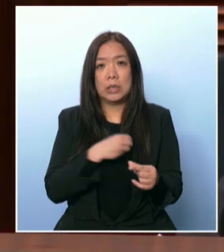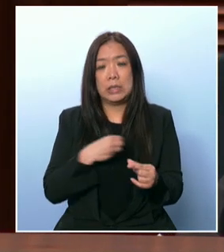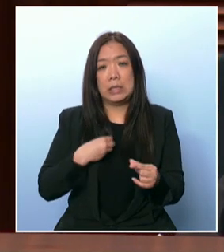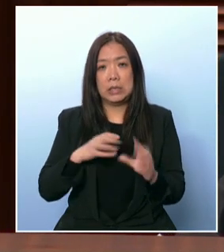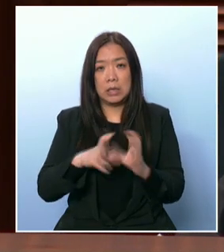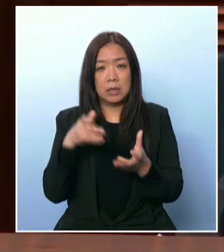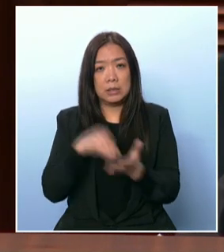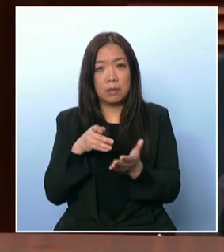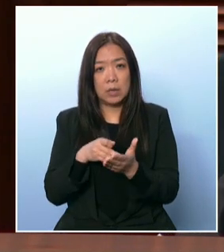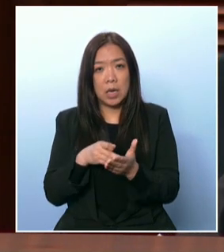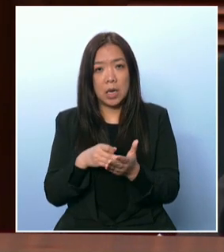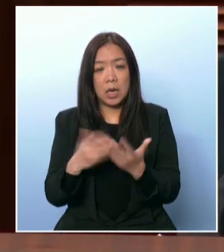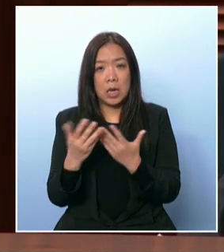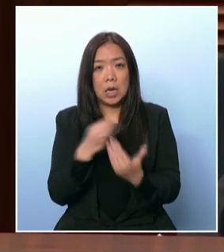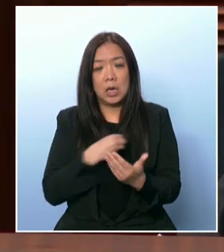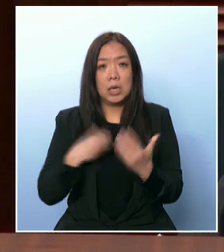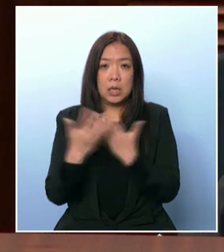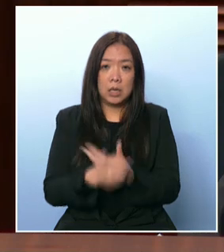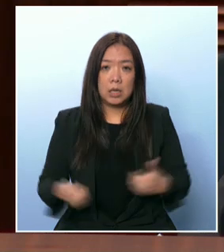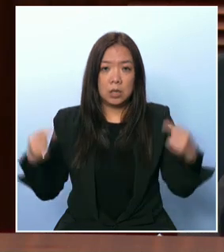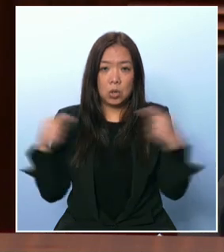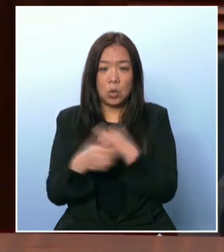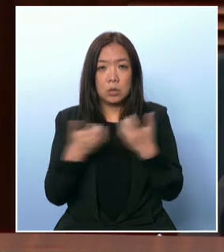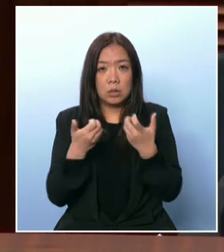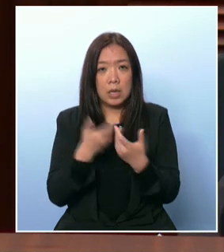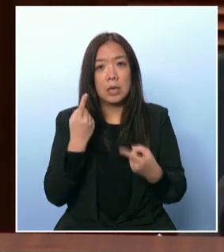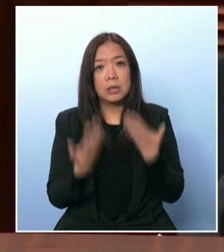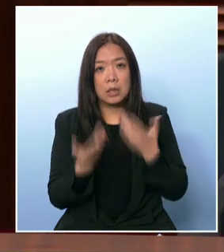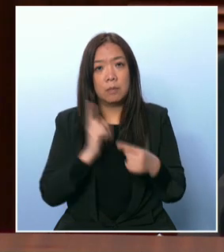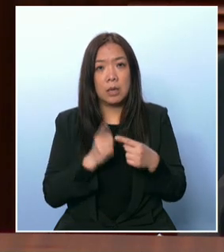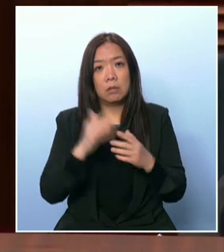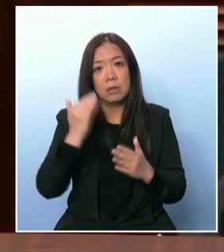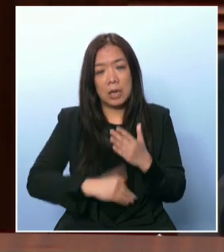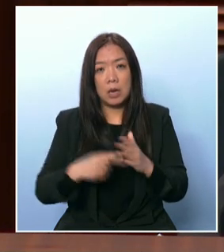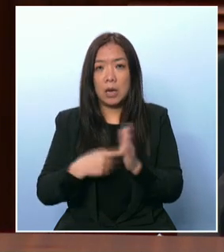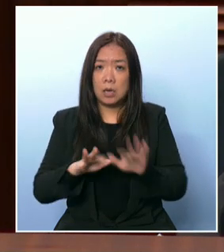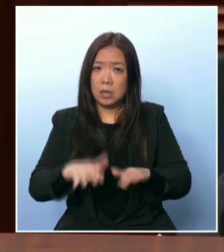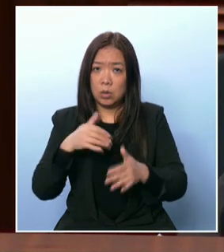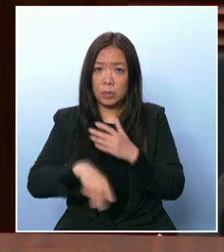the onboarding rate for CM practitioners under e-health is rather low.